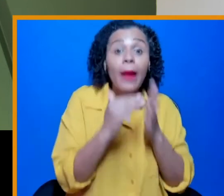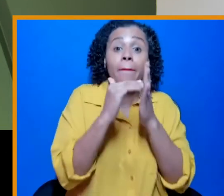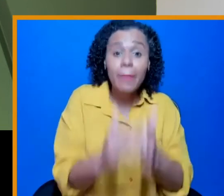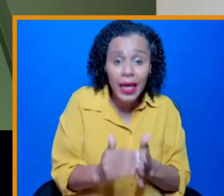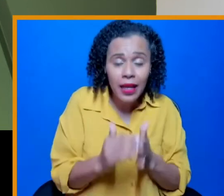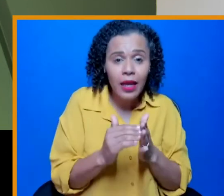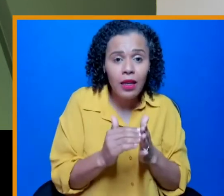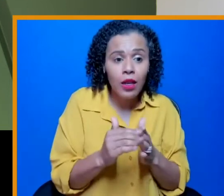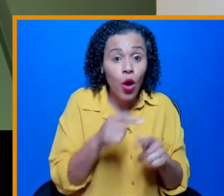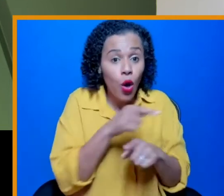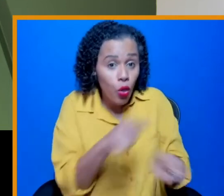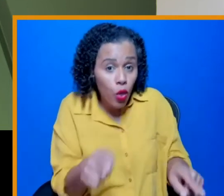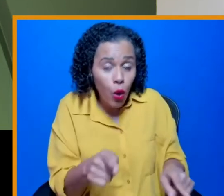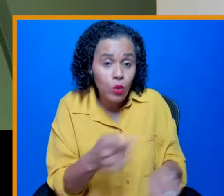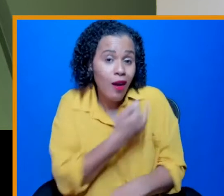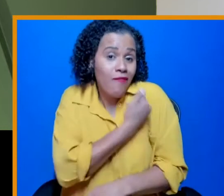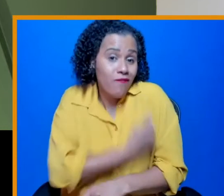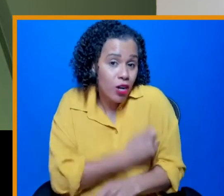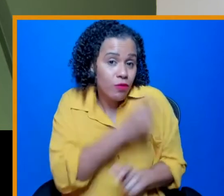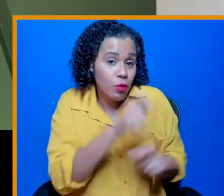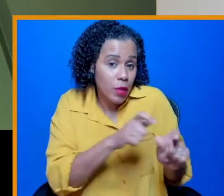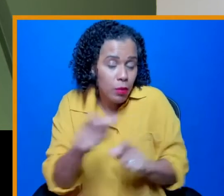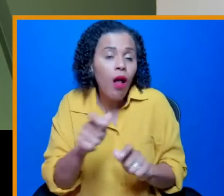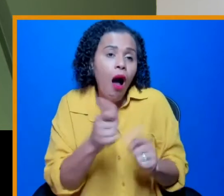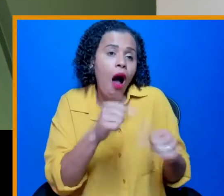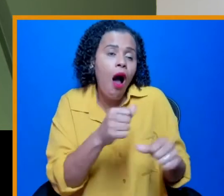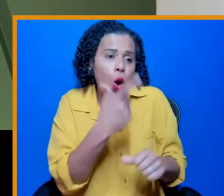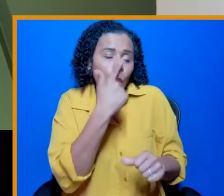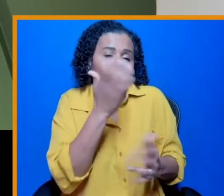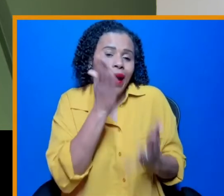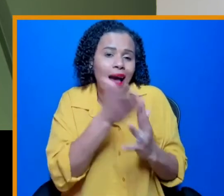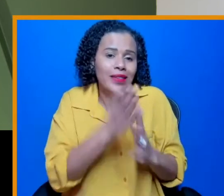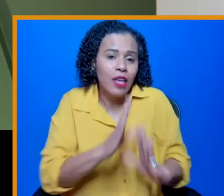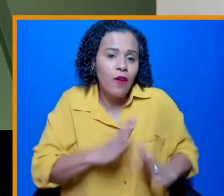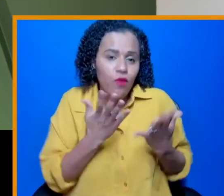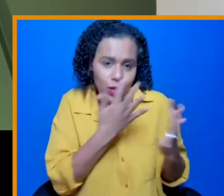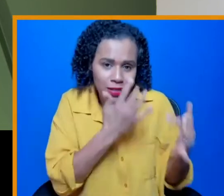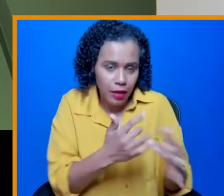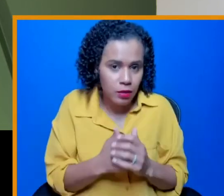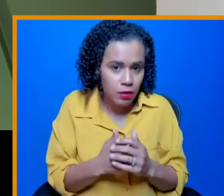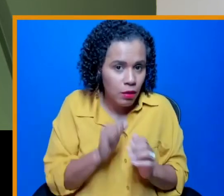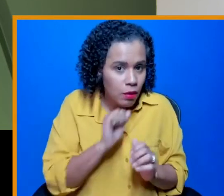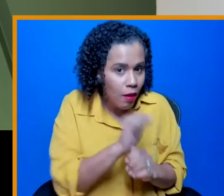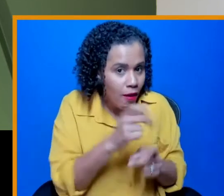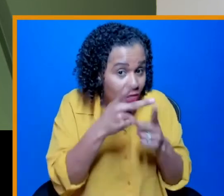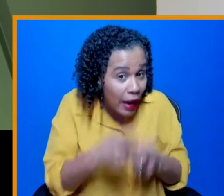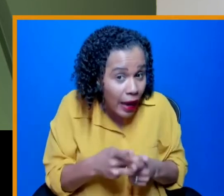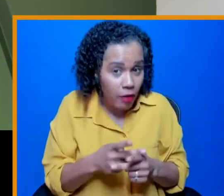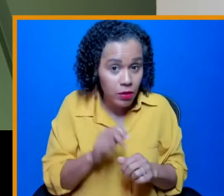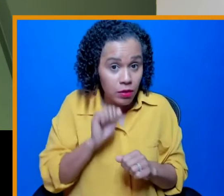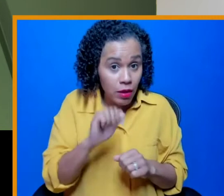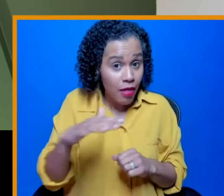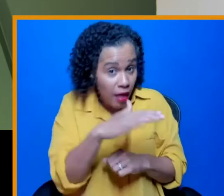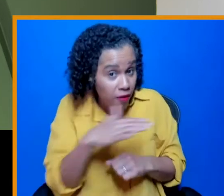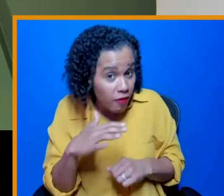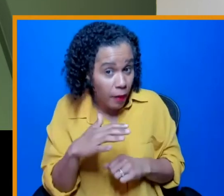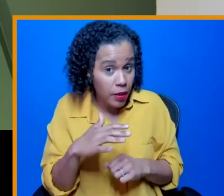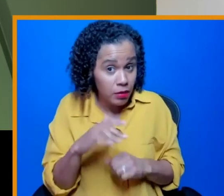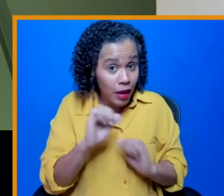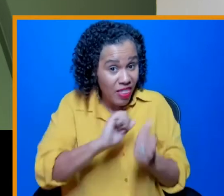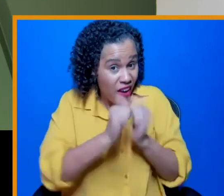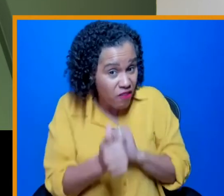clinically vulnerable people to have access to free testing. Not their carers, not their families, and not for friends